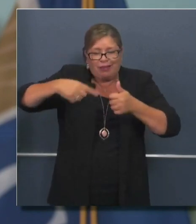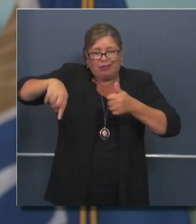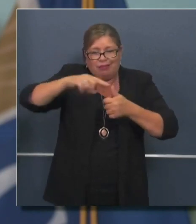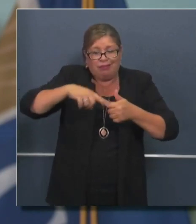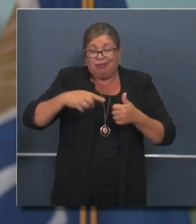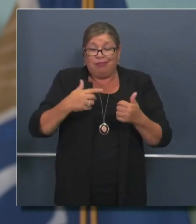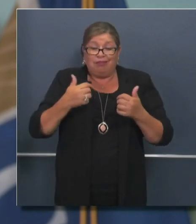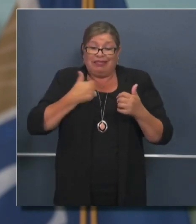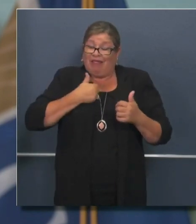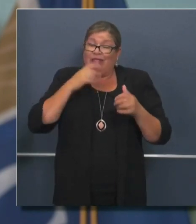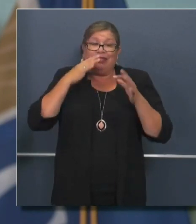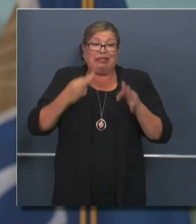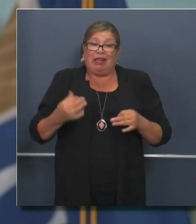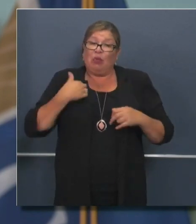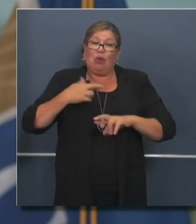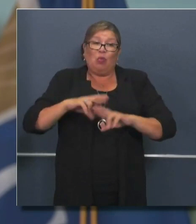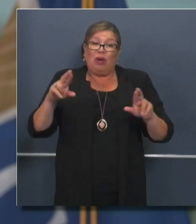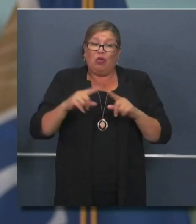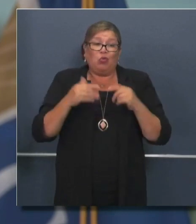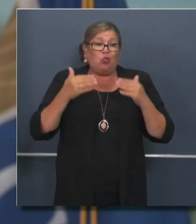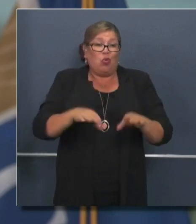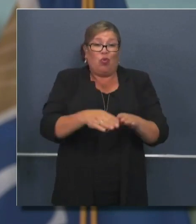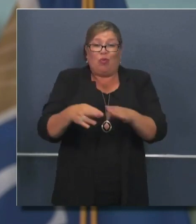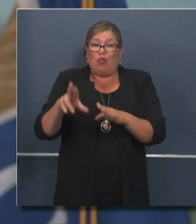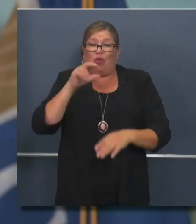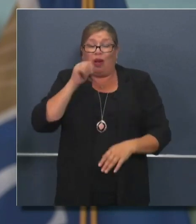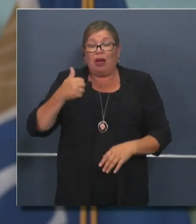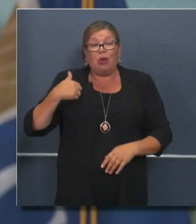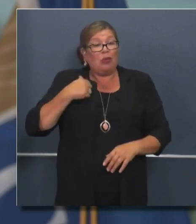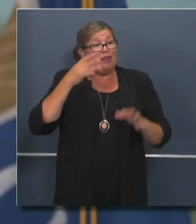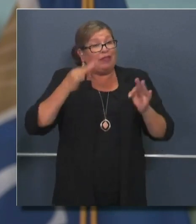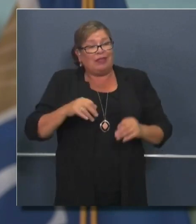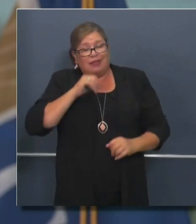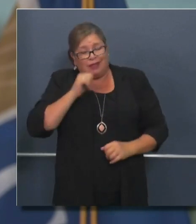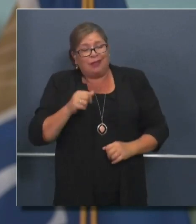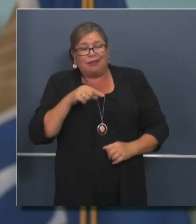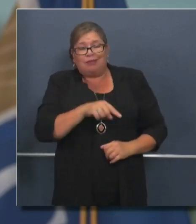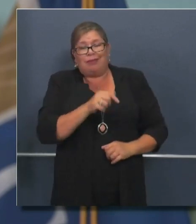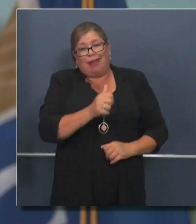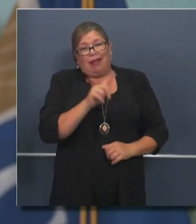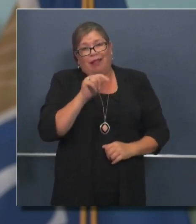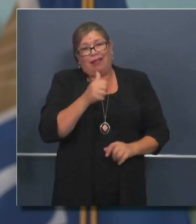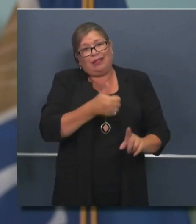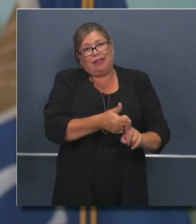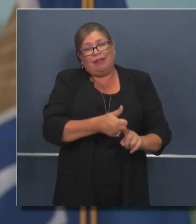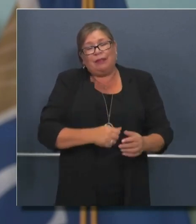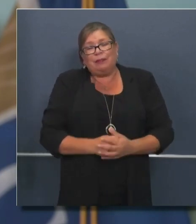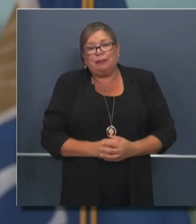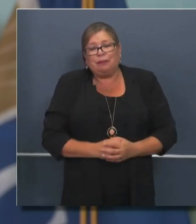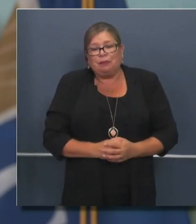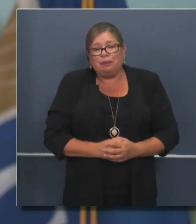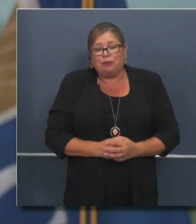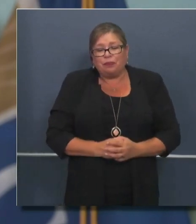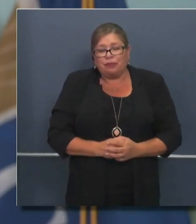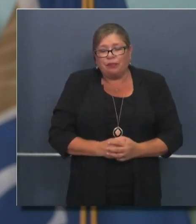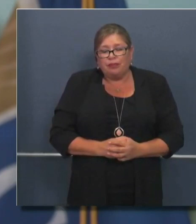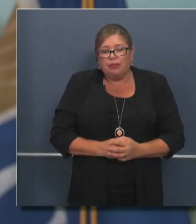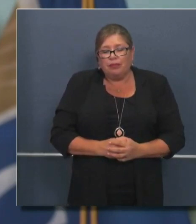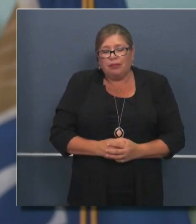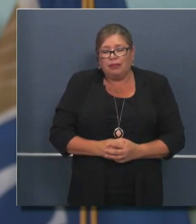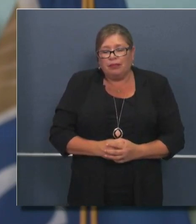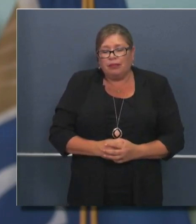their self-certification moving forward. Final question, Dustin Gardner, SF Chronicle.